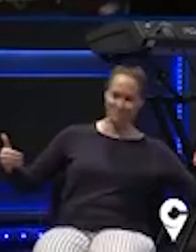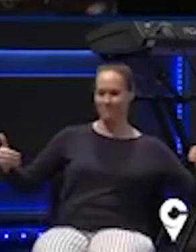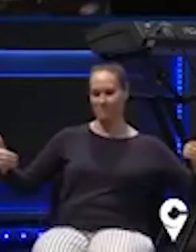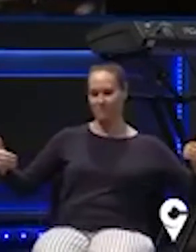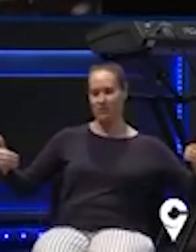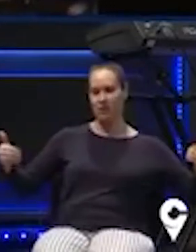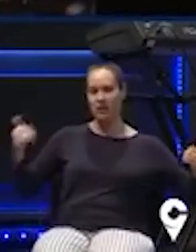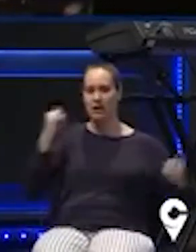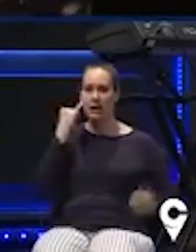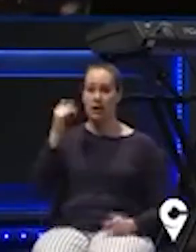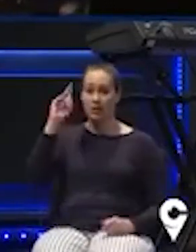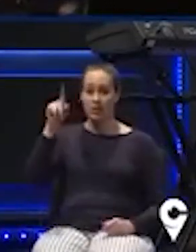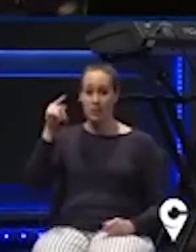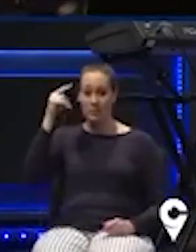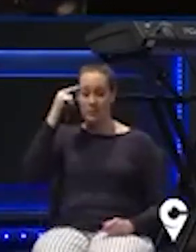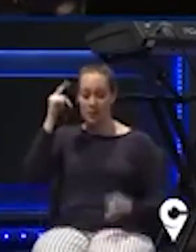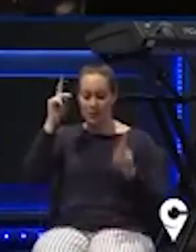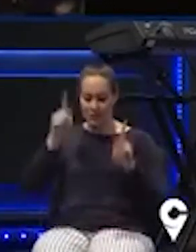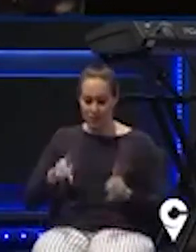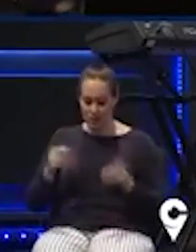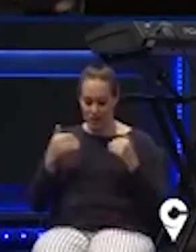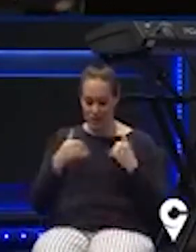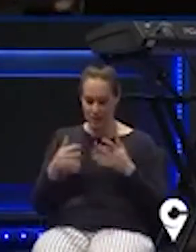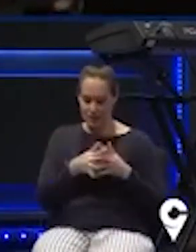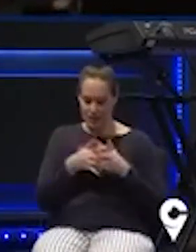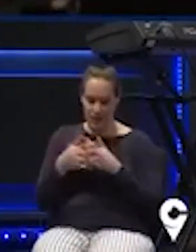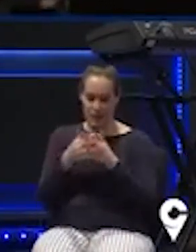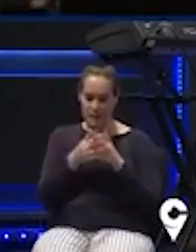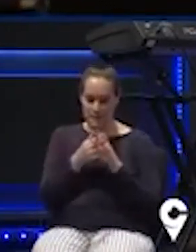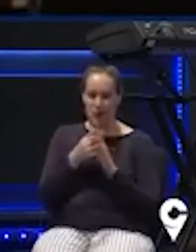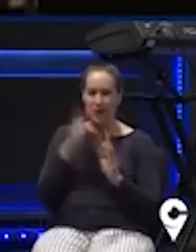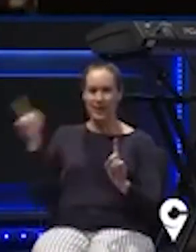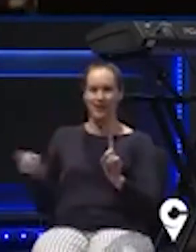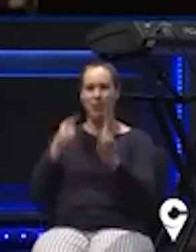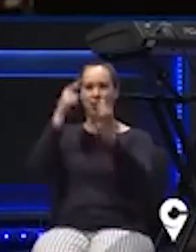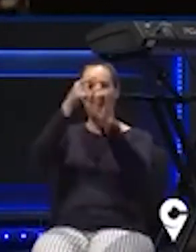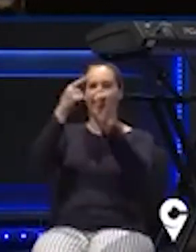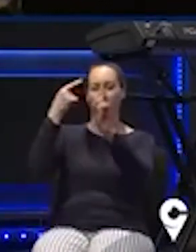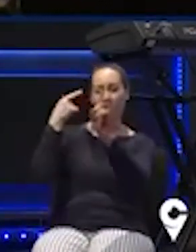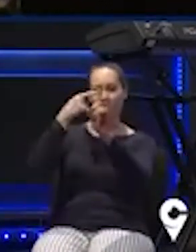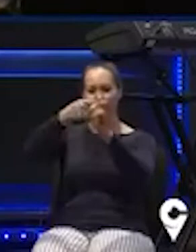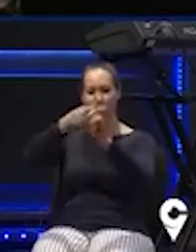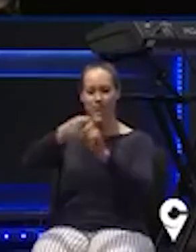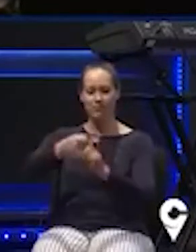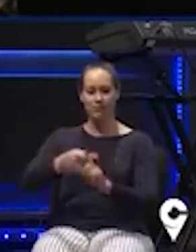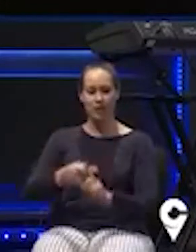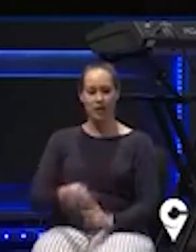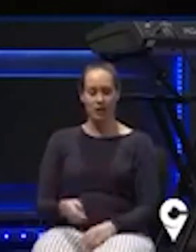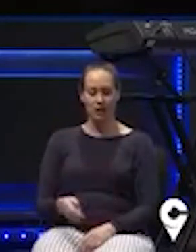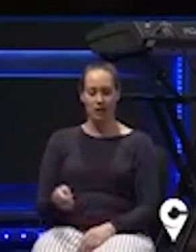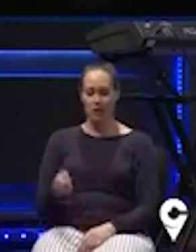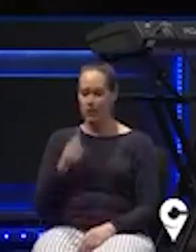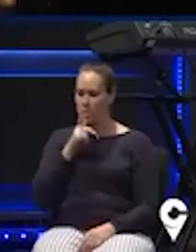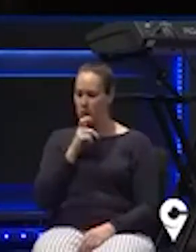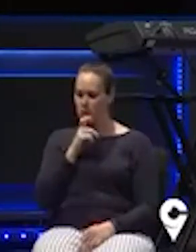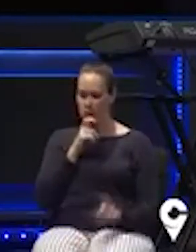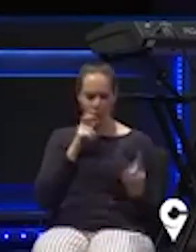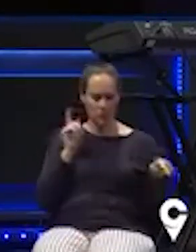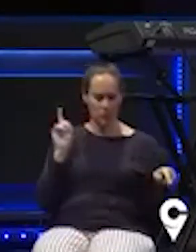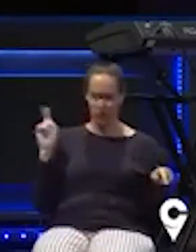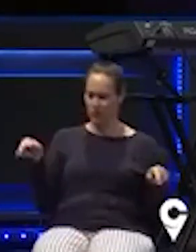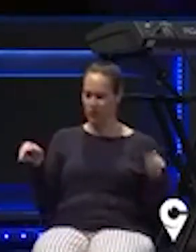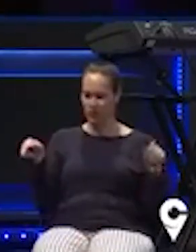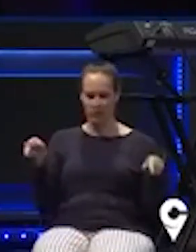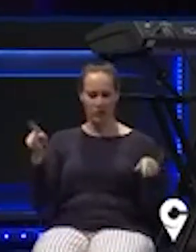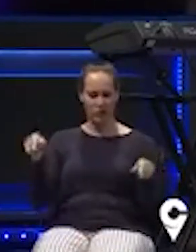politician who has America at the forefront of their most concern. But it seems like the most concern is I just got to figure out a way how to put the other guy